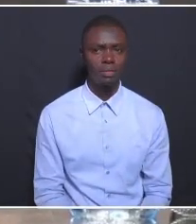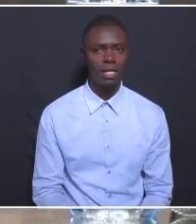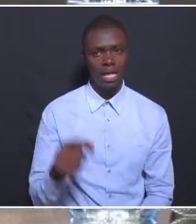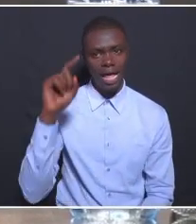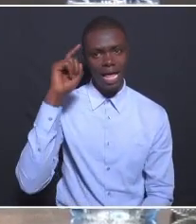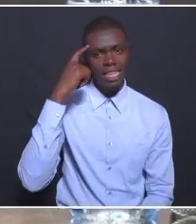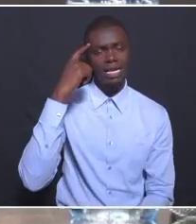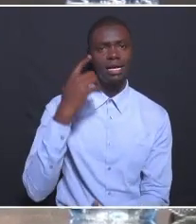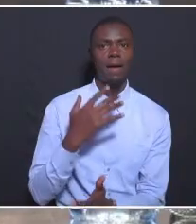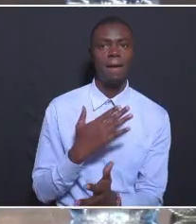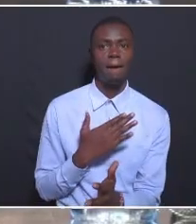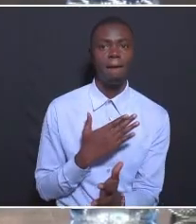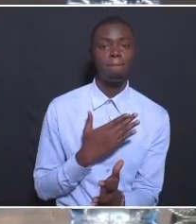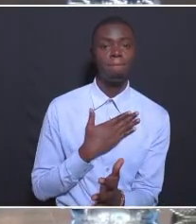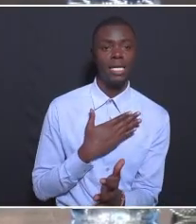think my